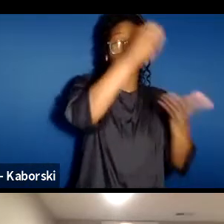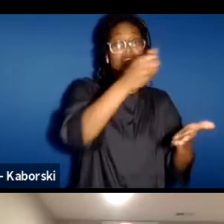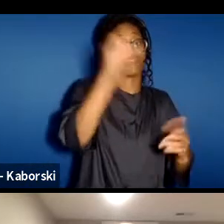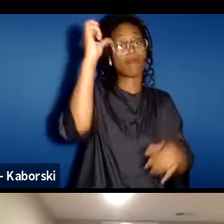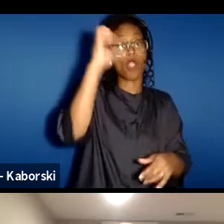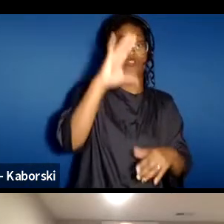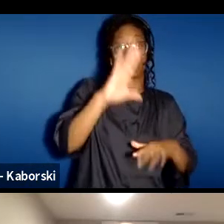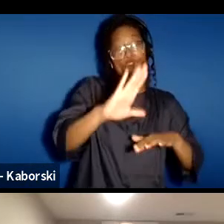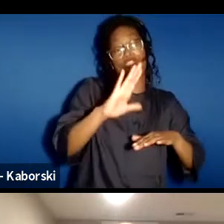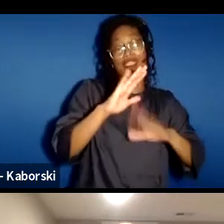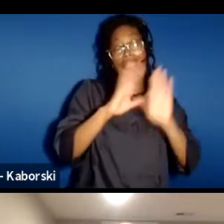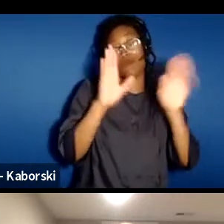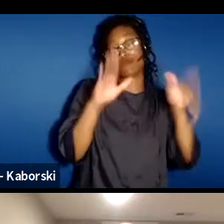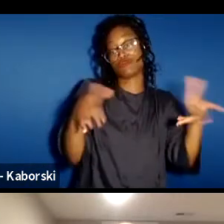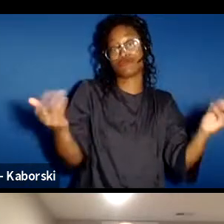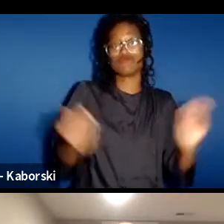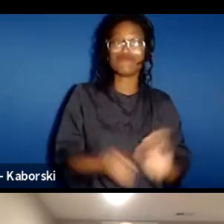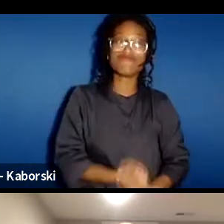house.